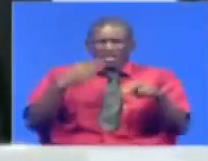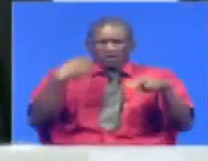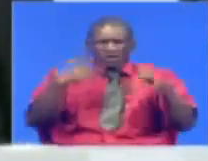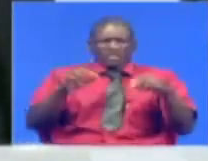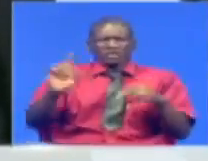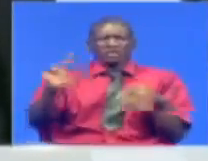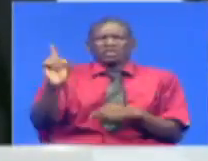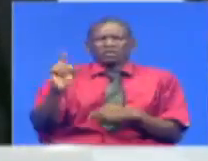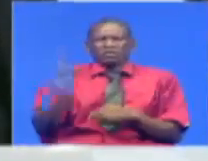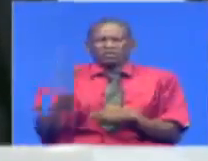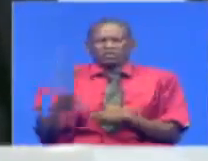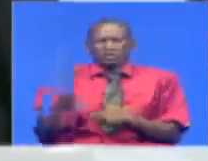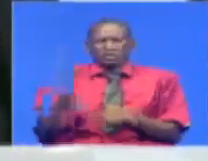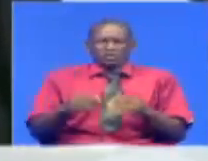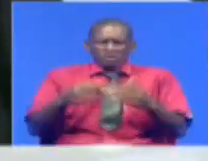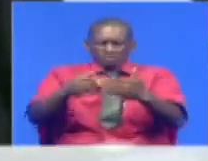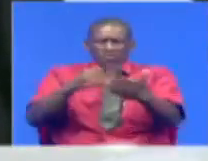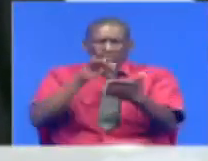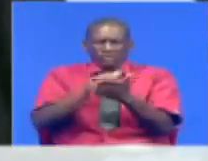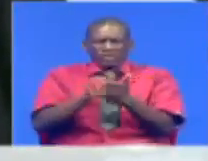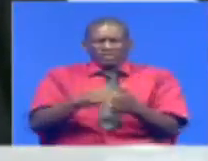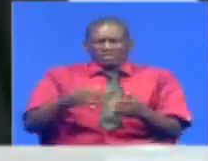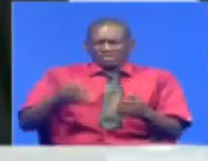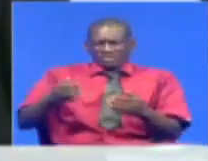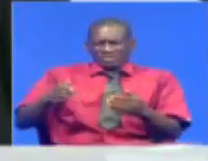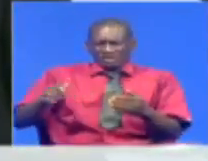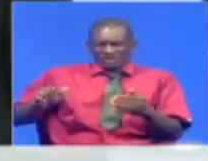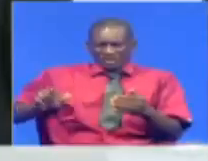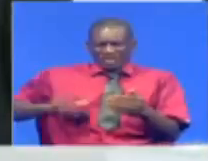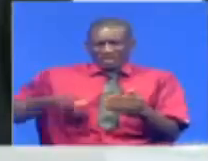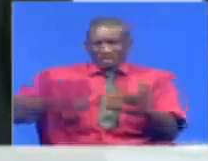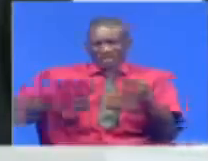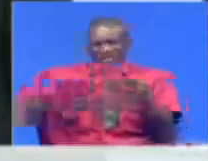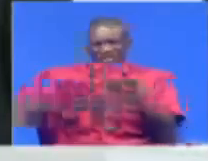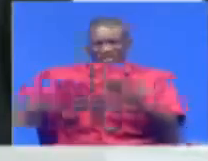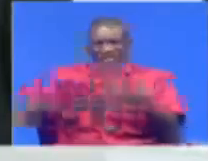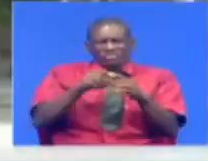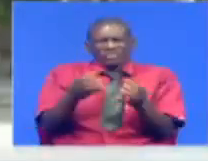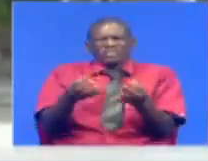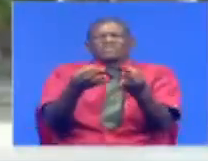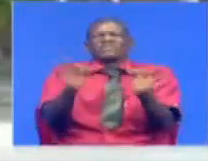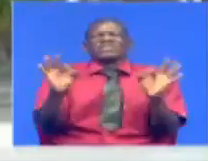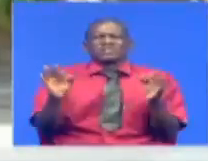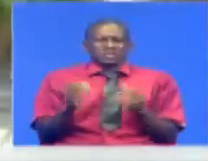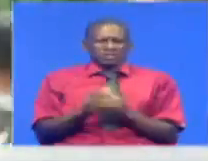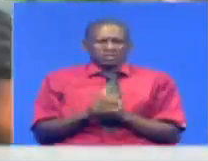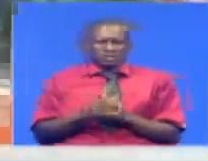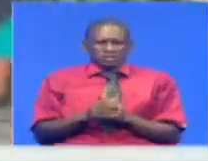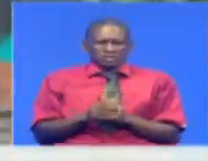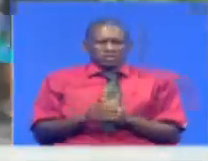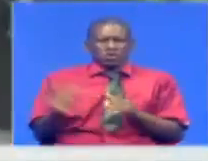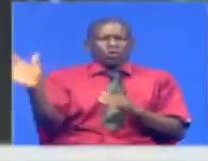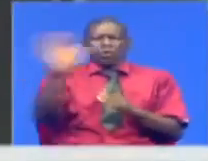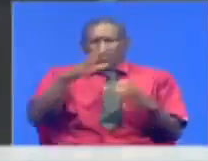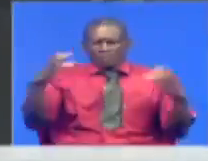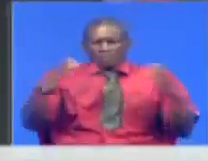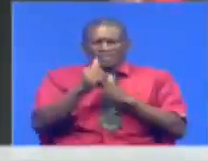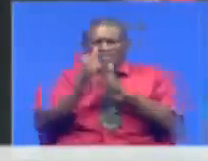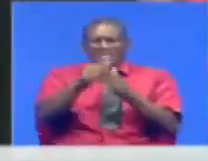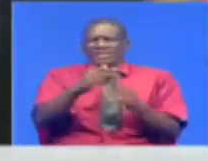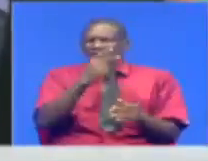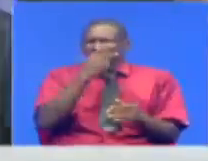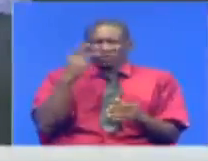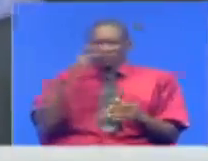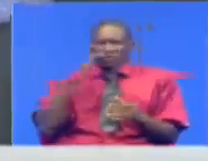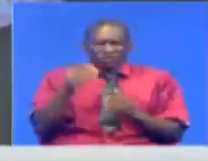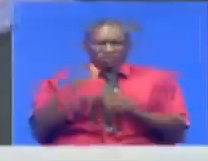Nairobi. She was earlier arrested, then later released unconditionally. Wiper party leader Kalonzo Musyoka led